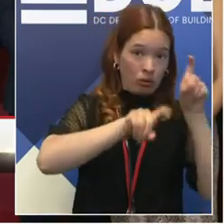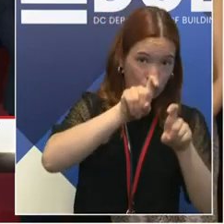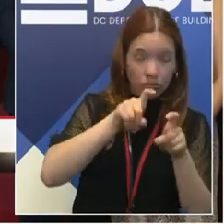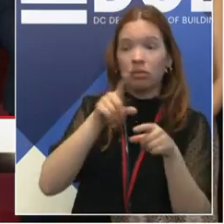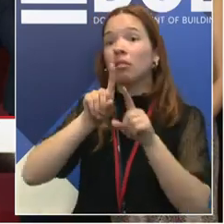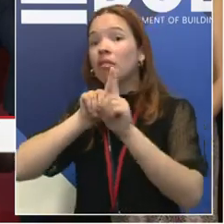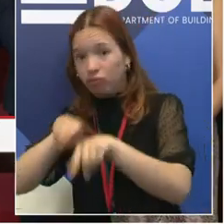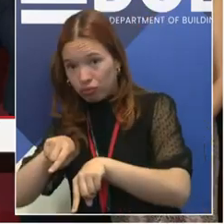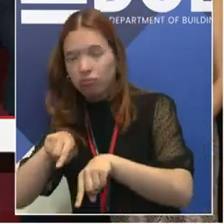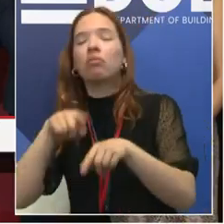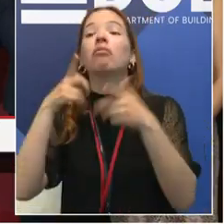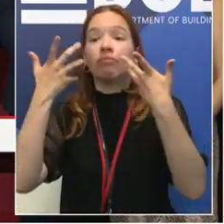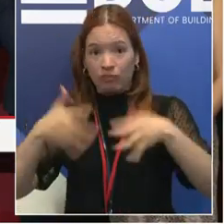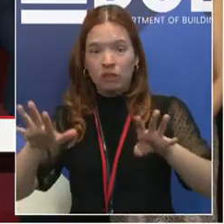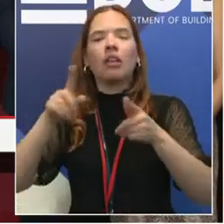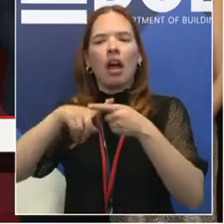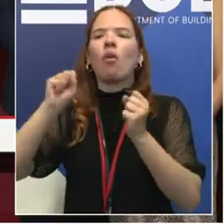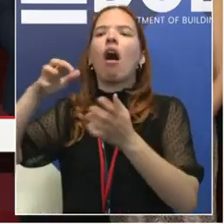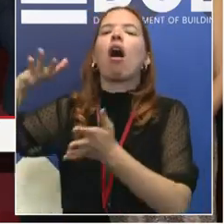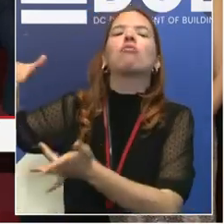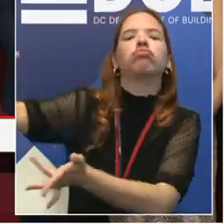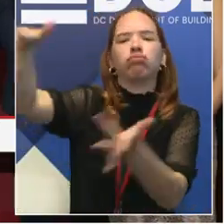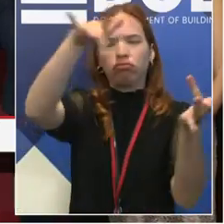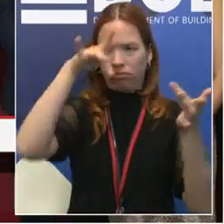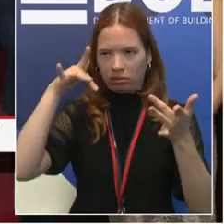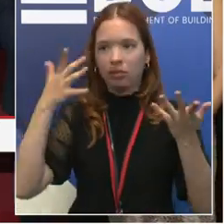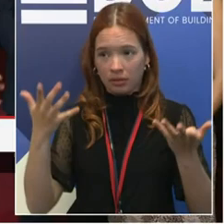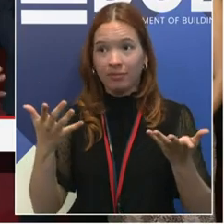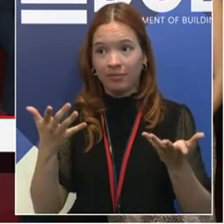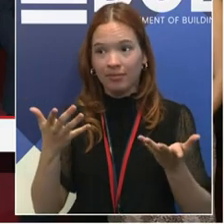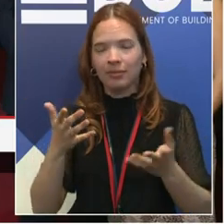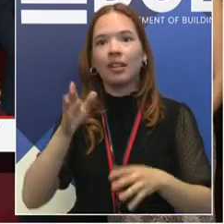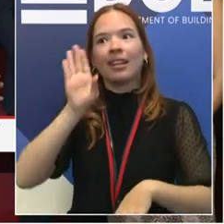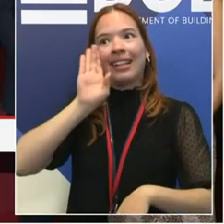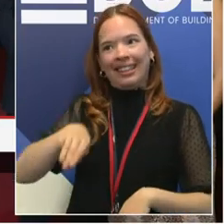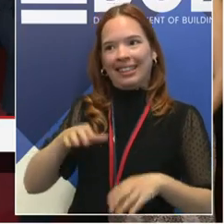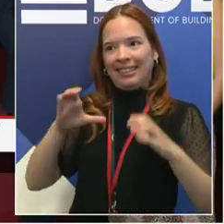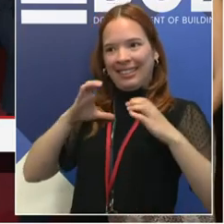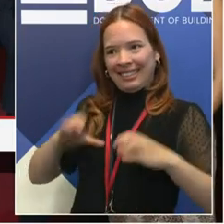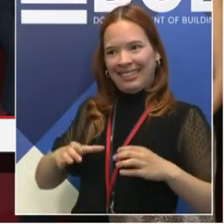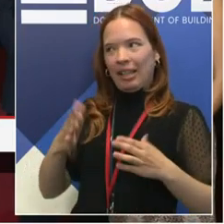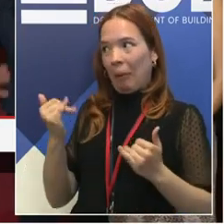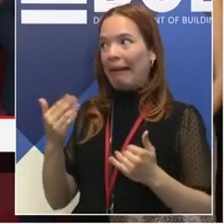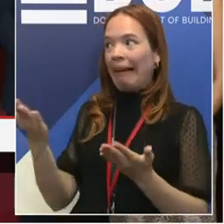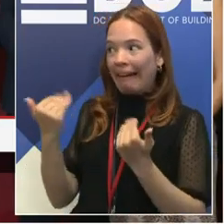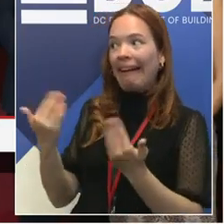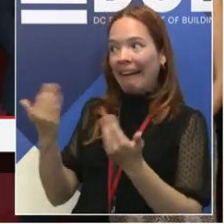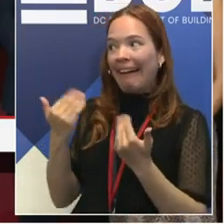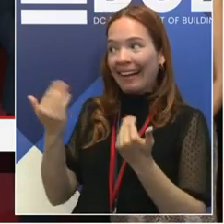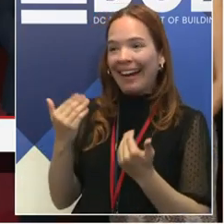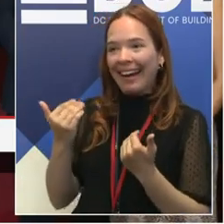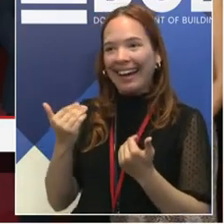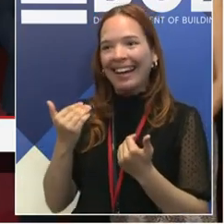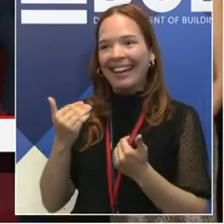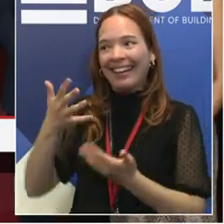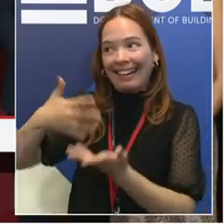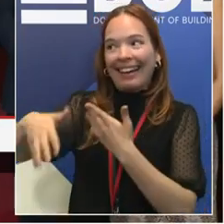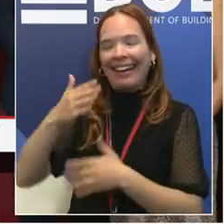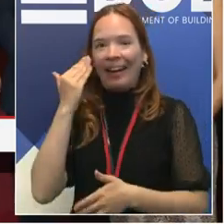as customers come in, so I'm looking forward to getting to say hi to as many people as possible. Okay, any